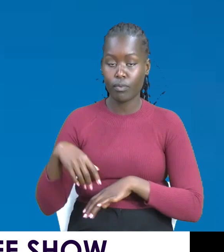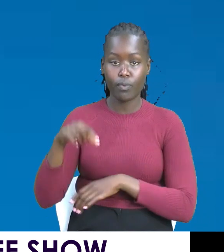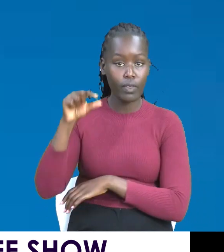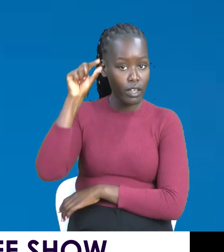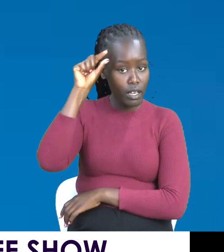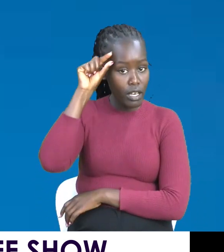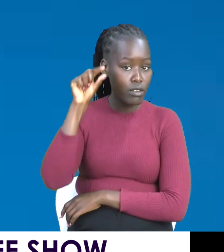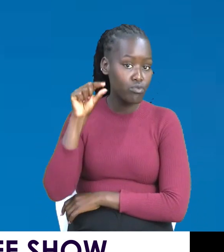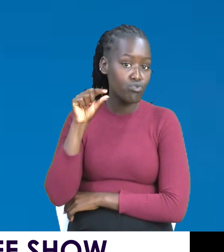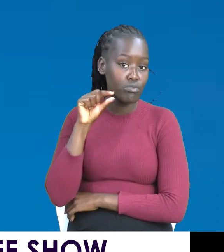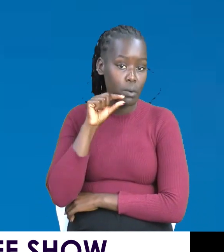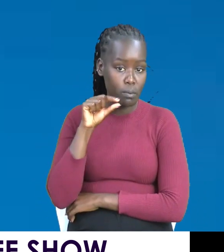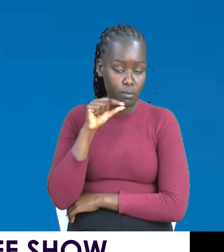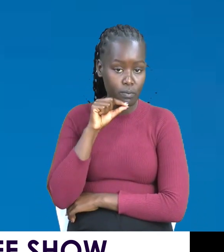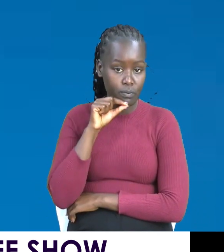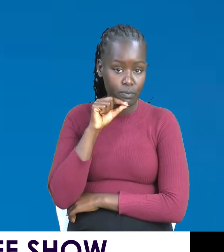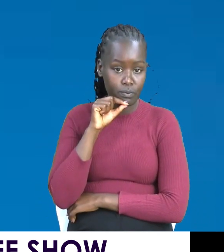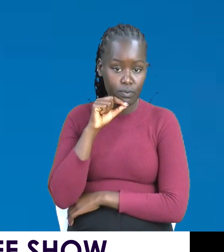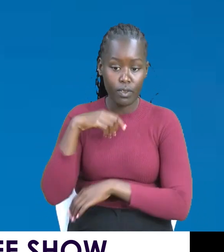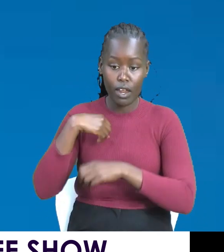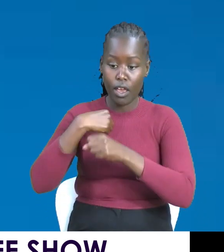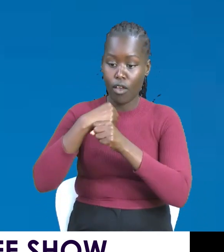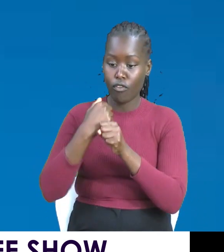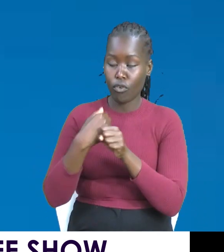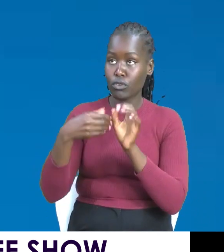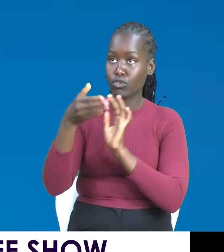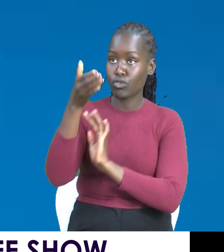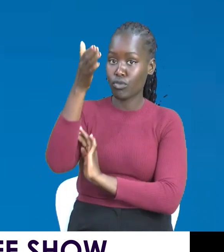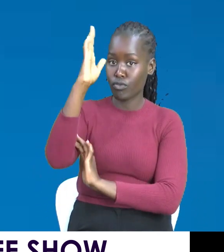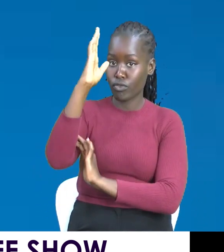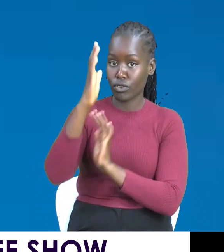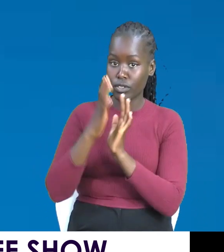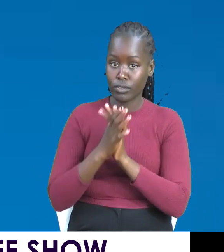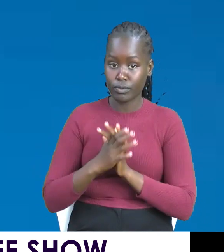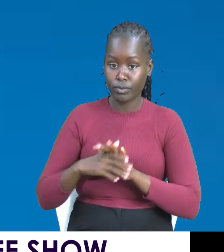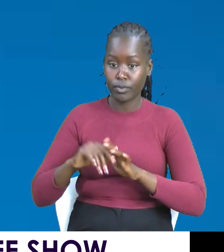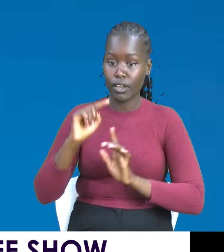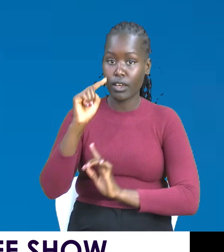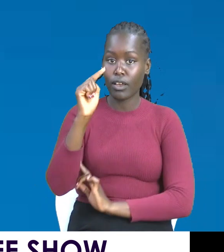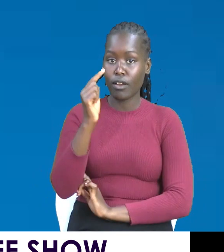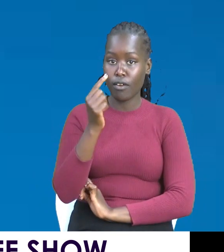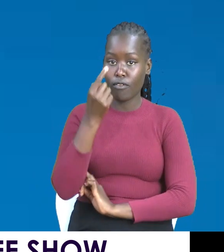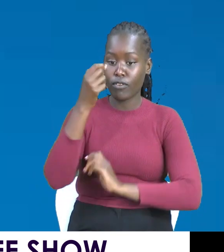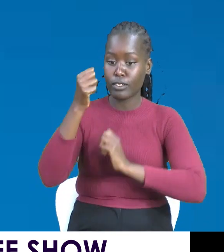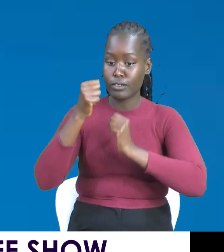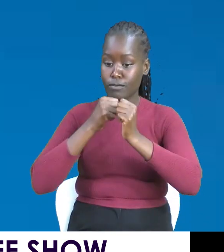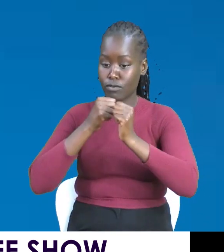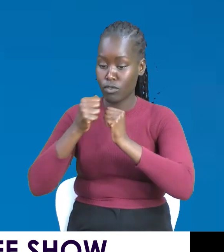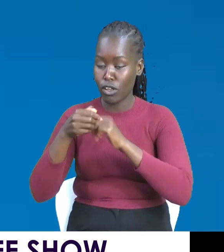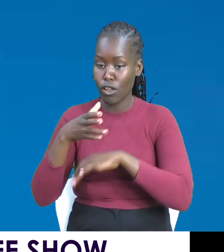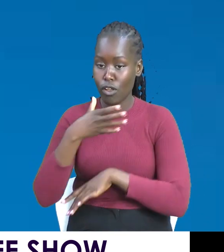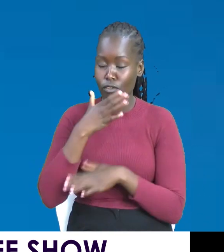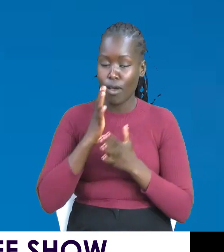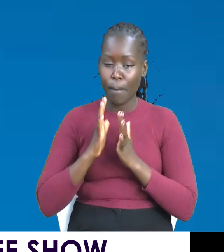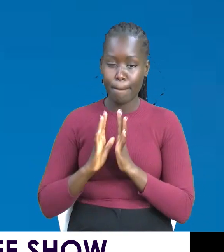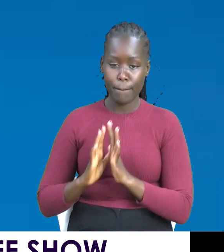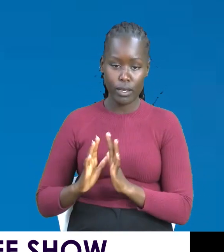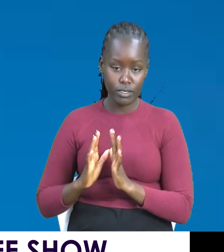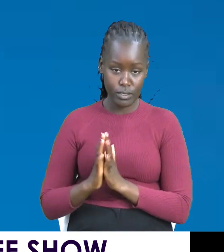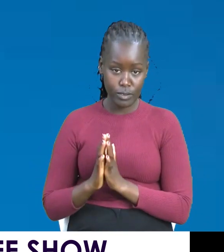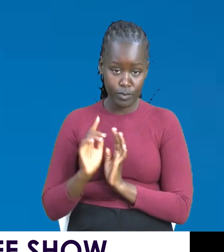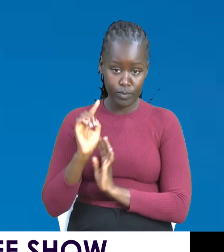Gender is a formation of God. The first battle of mankind,